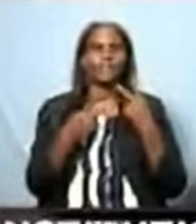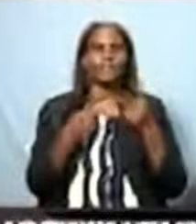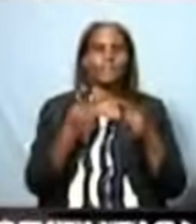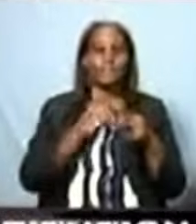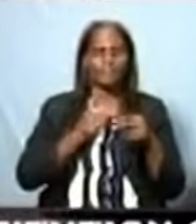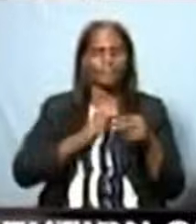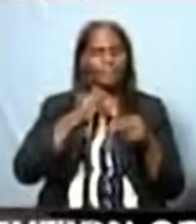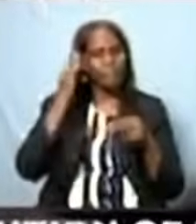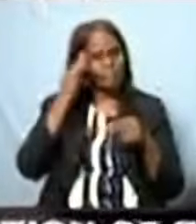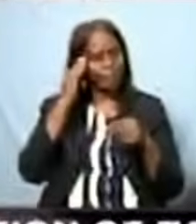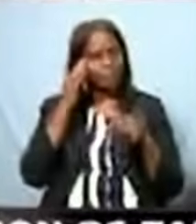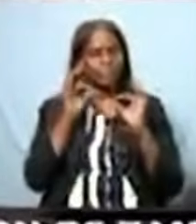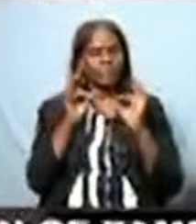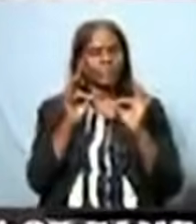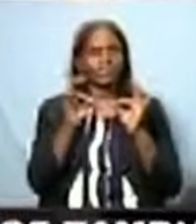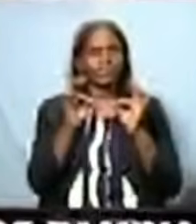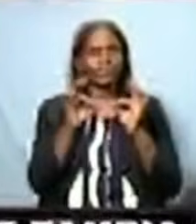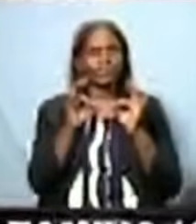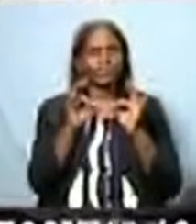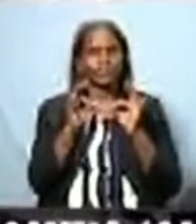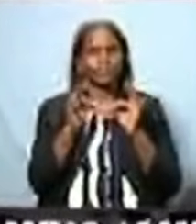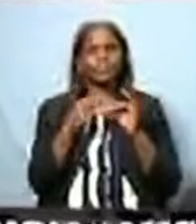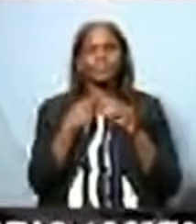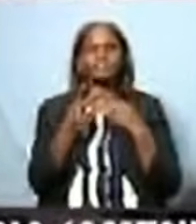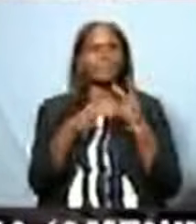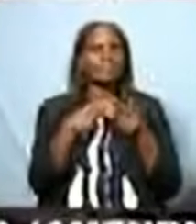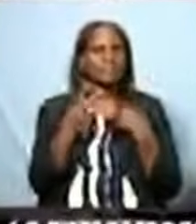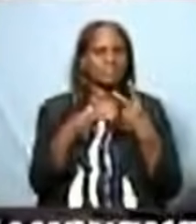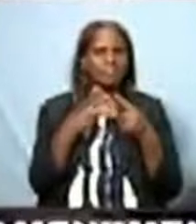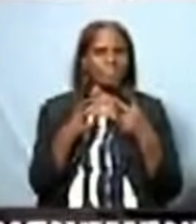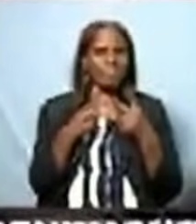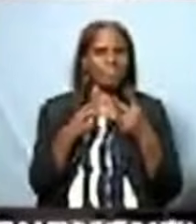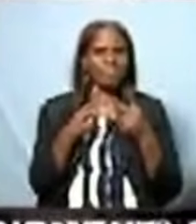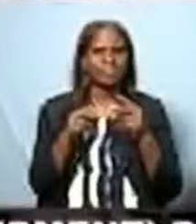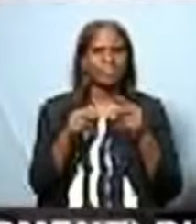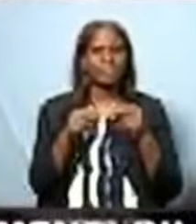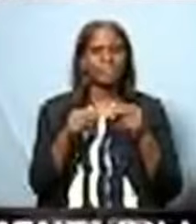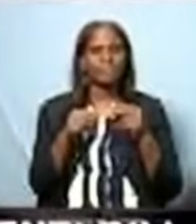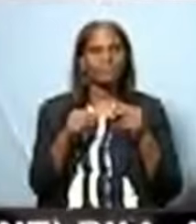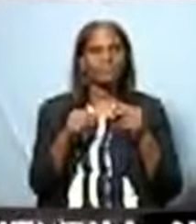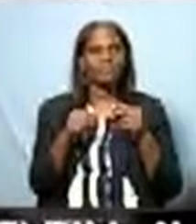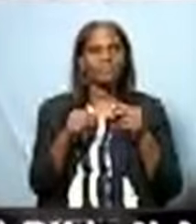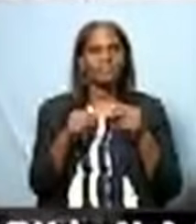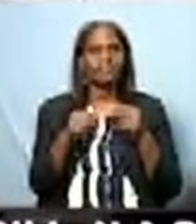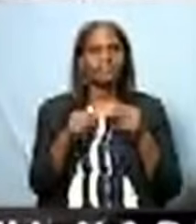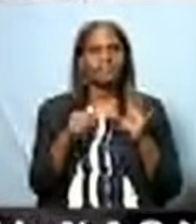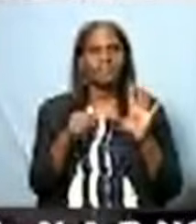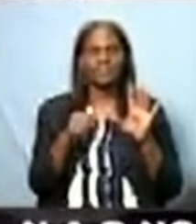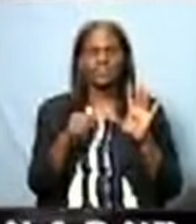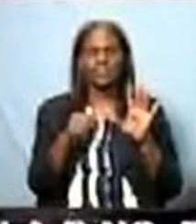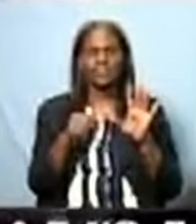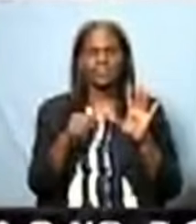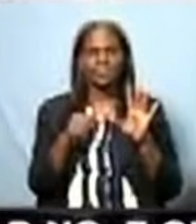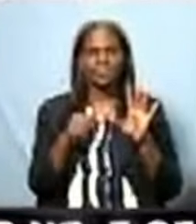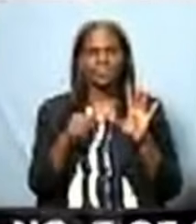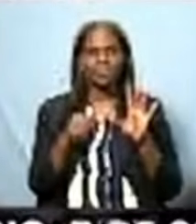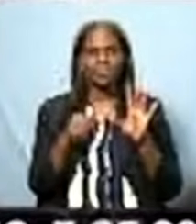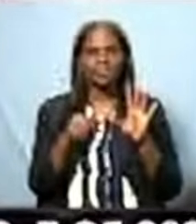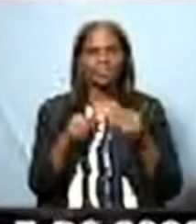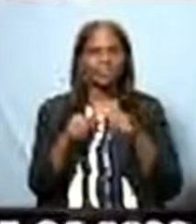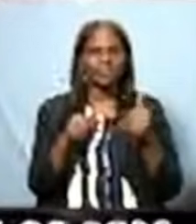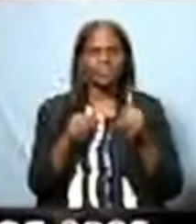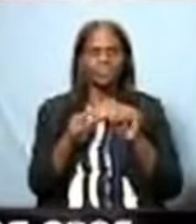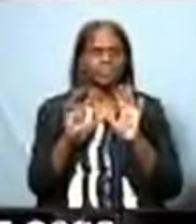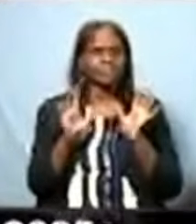he speaks quite well, and but the voice it's a little bit loud. It's not meant in any